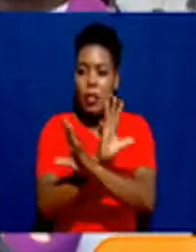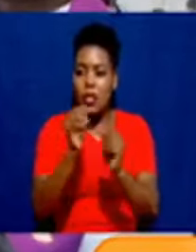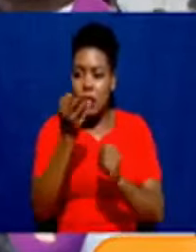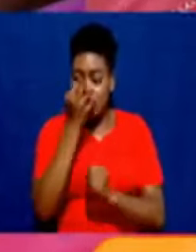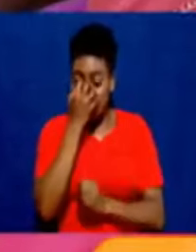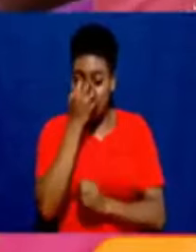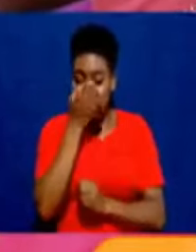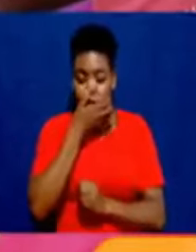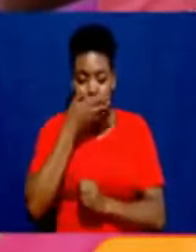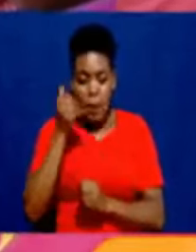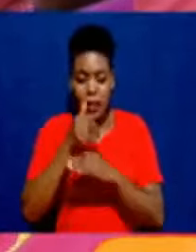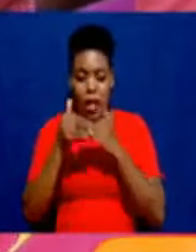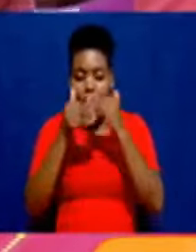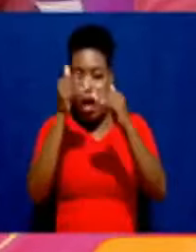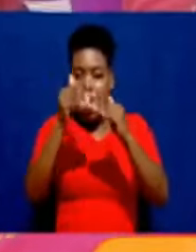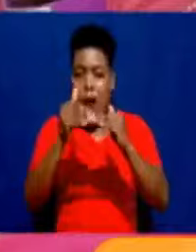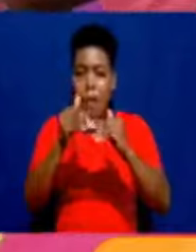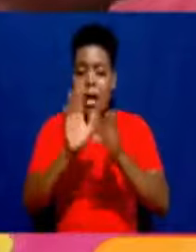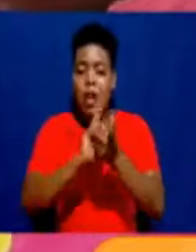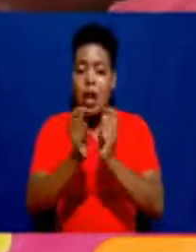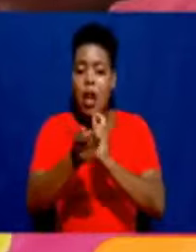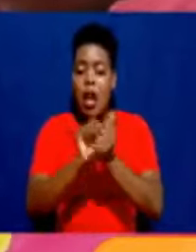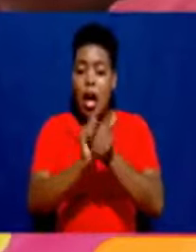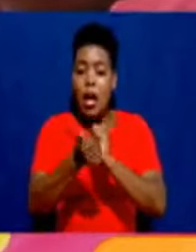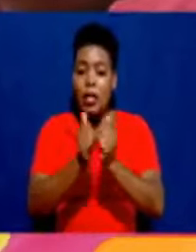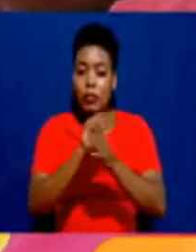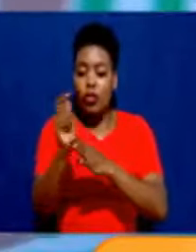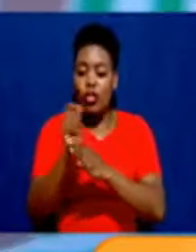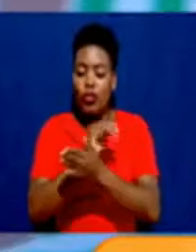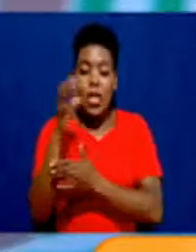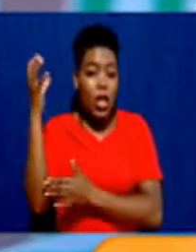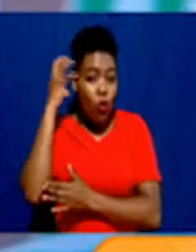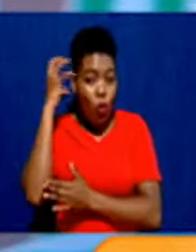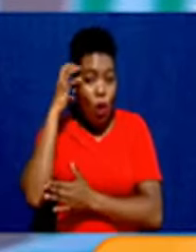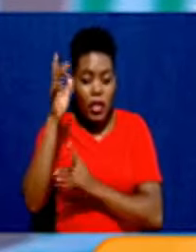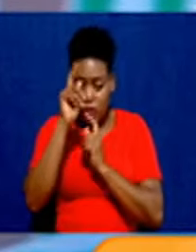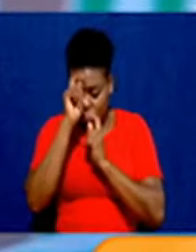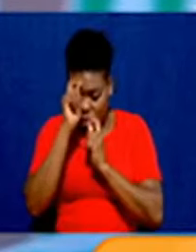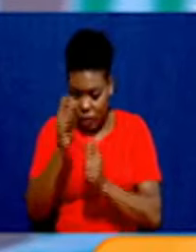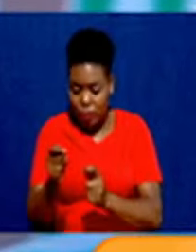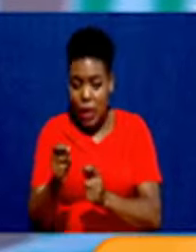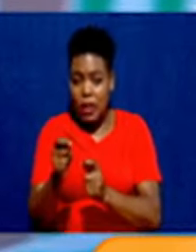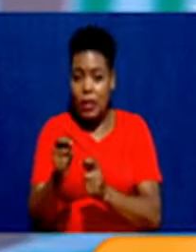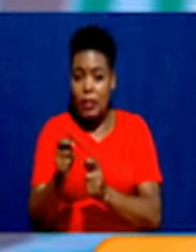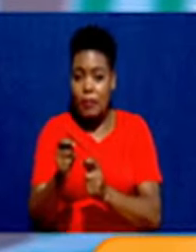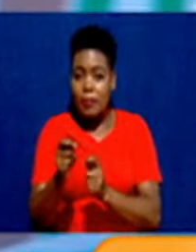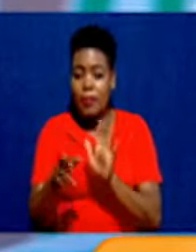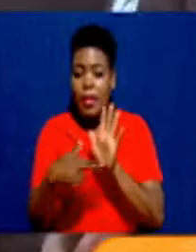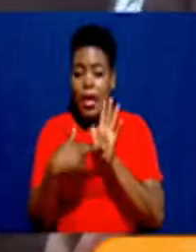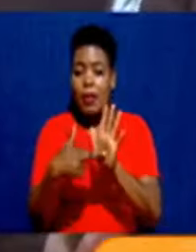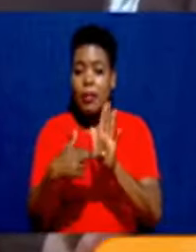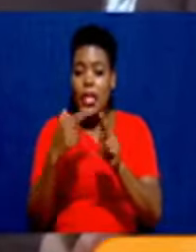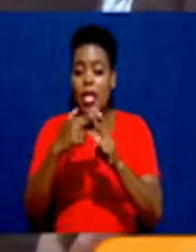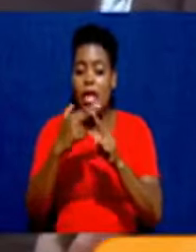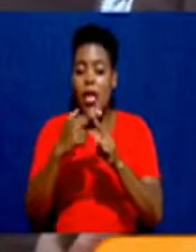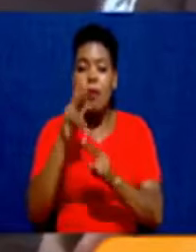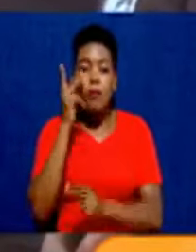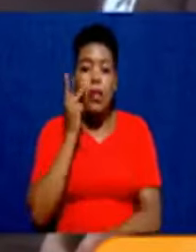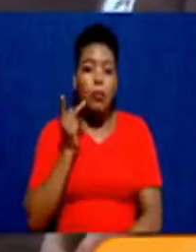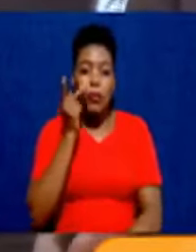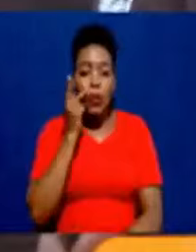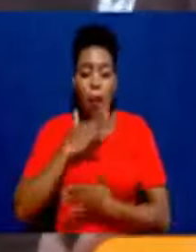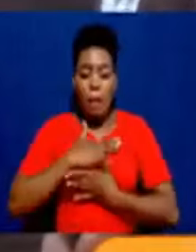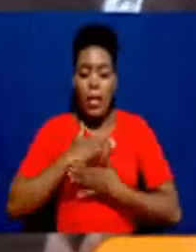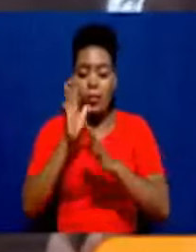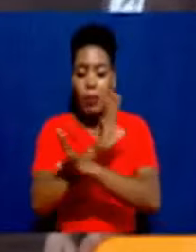Ruto to build a sports training facility in honor of the late Kiptum. Mr. President, these